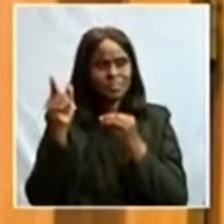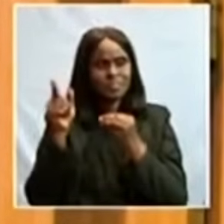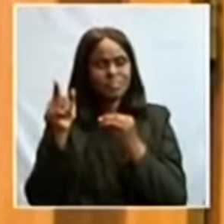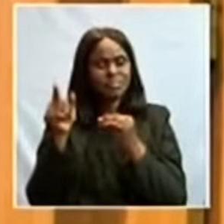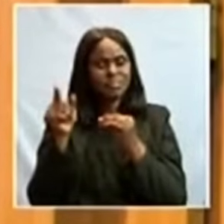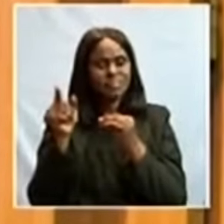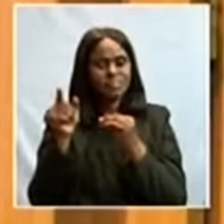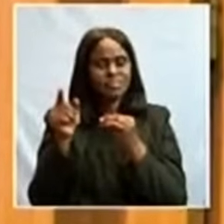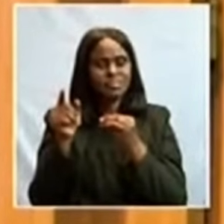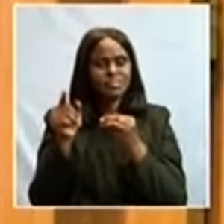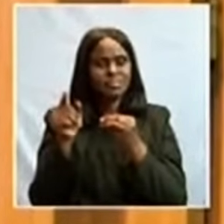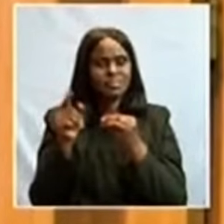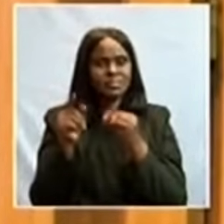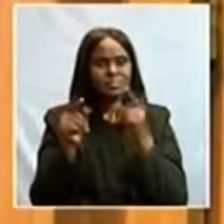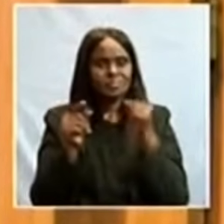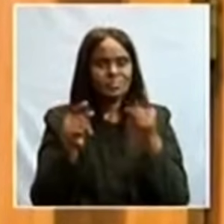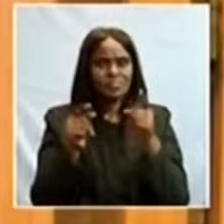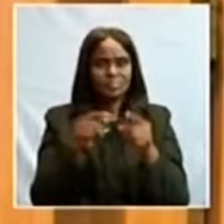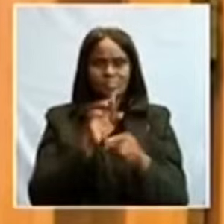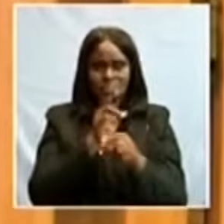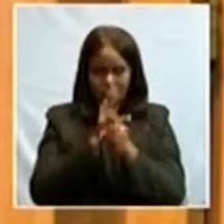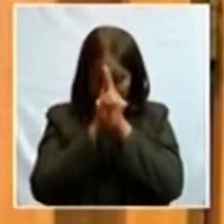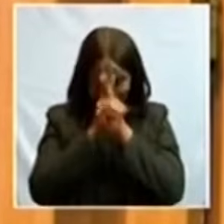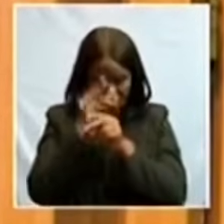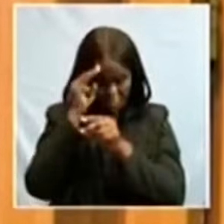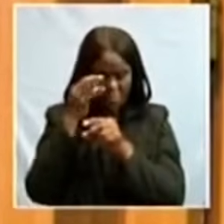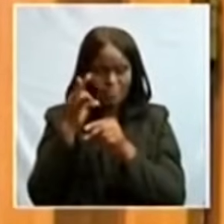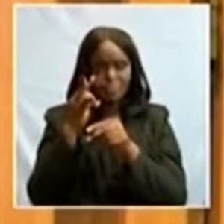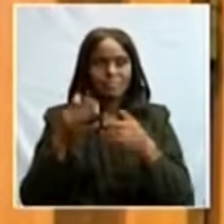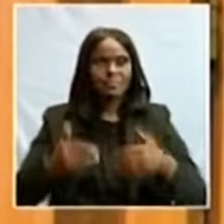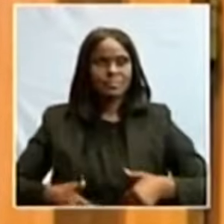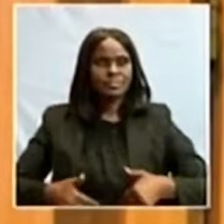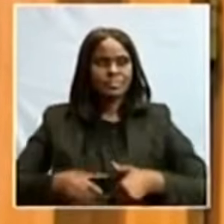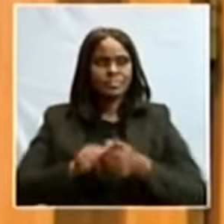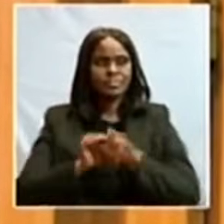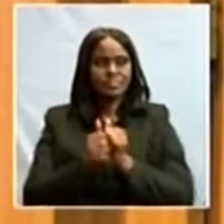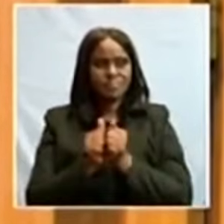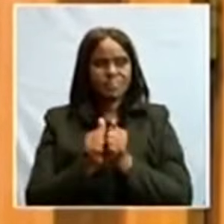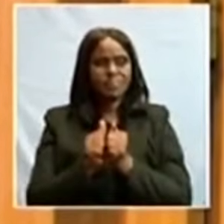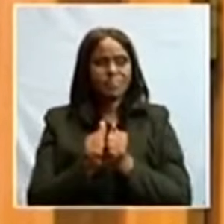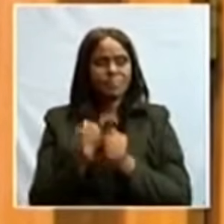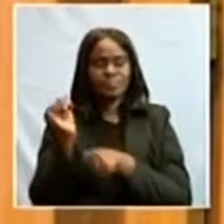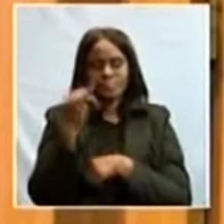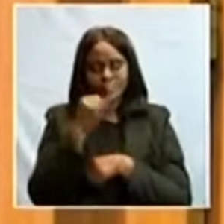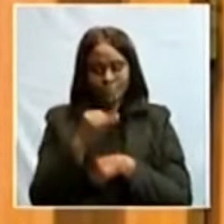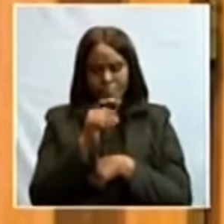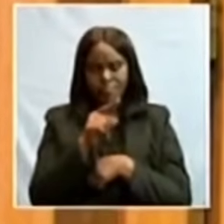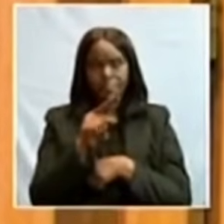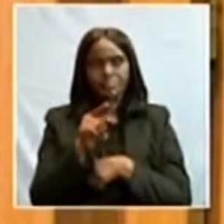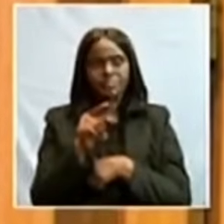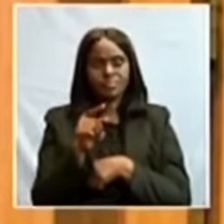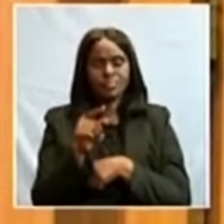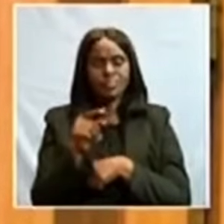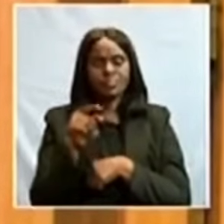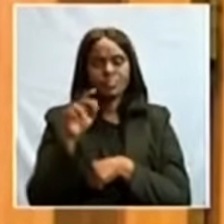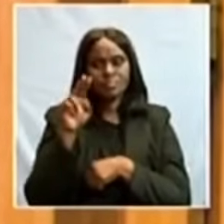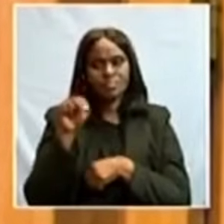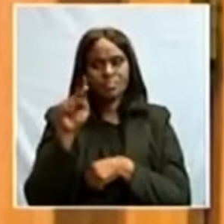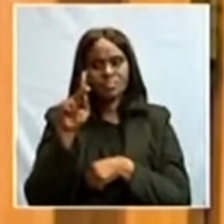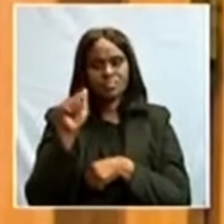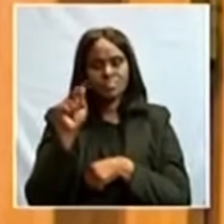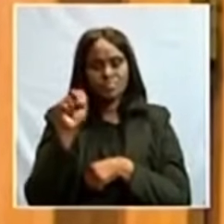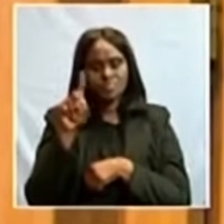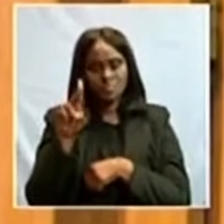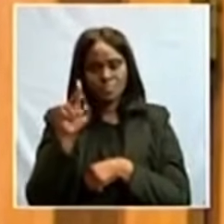has been rendered by the Honorable Minister of Youth, Sports and Arts, that's Honorable Elvis Singh